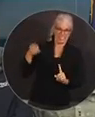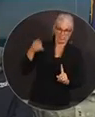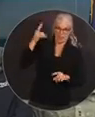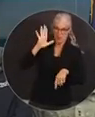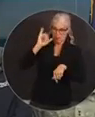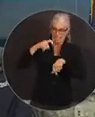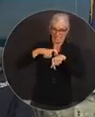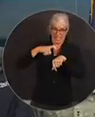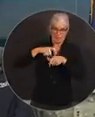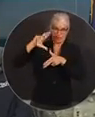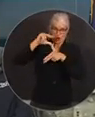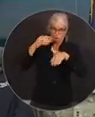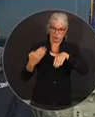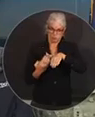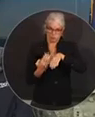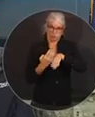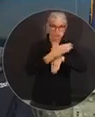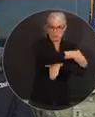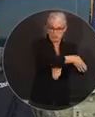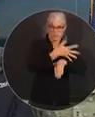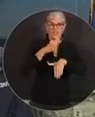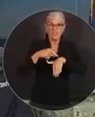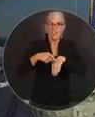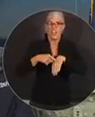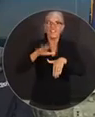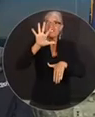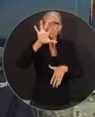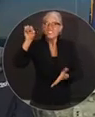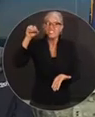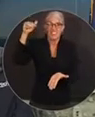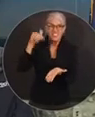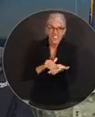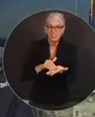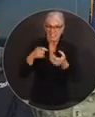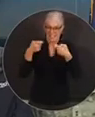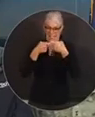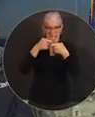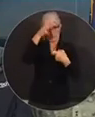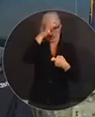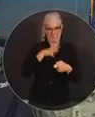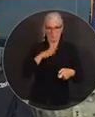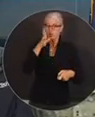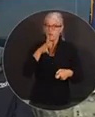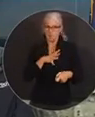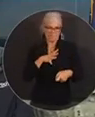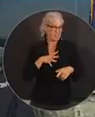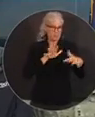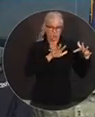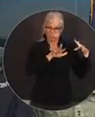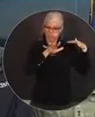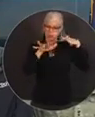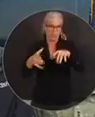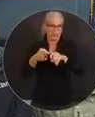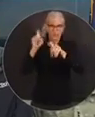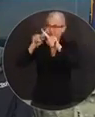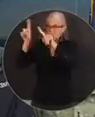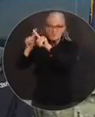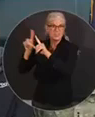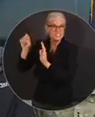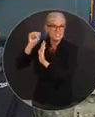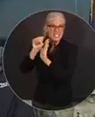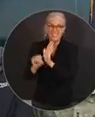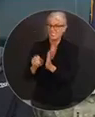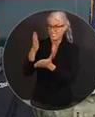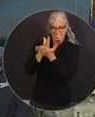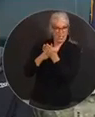arises, over 50,000 linemen, and those linemen are being brought in from places as far away as California. So